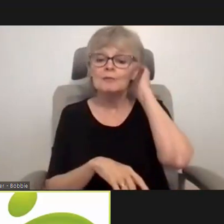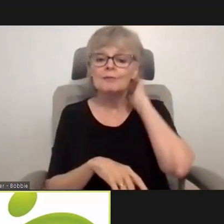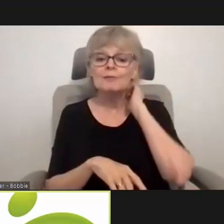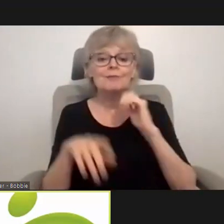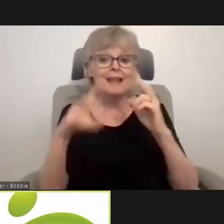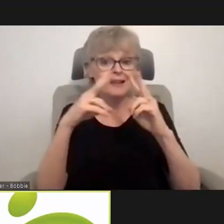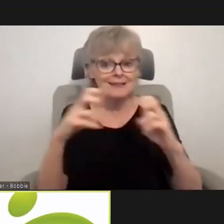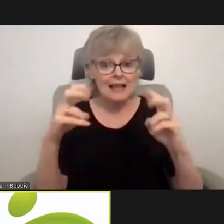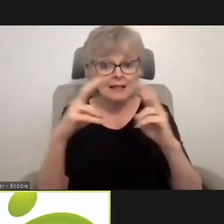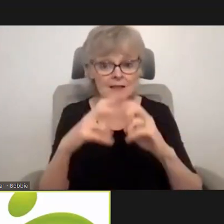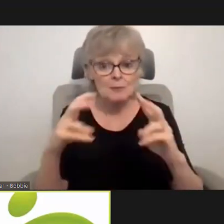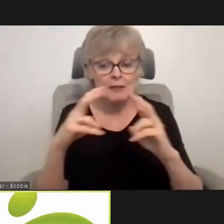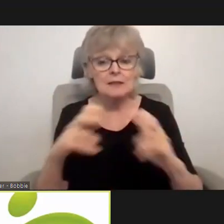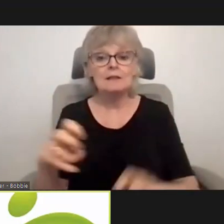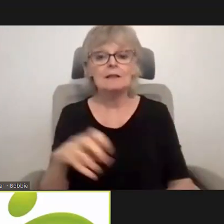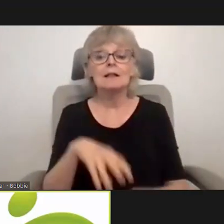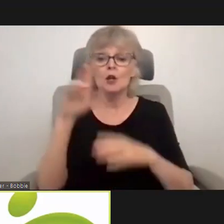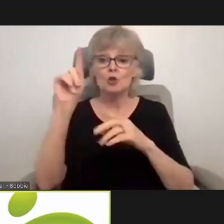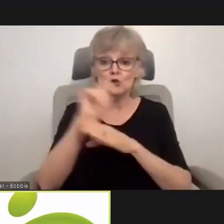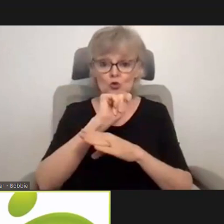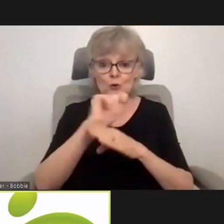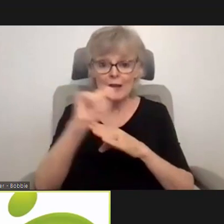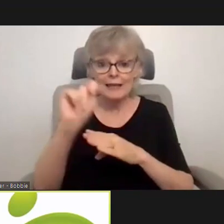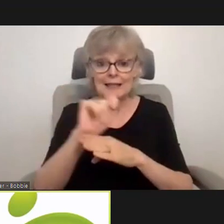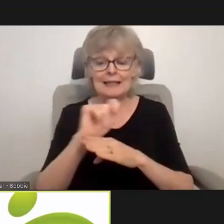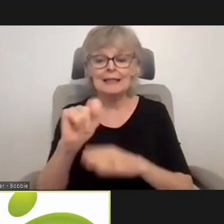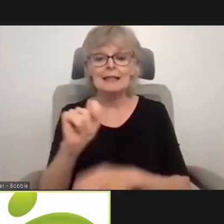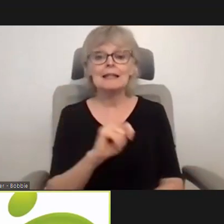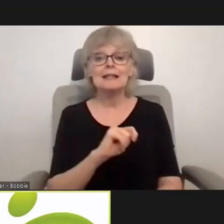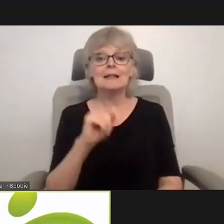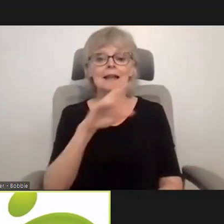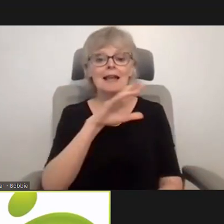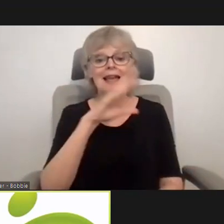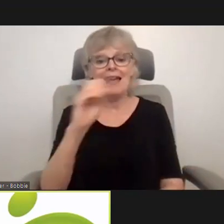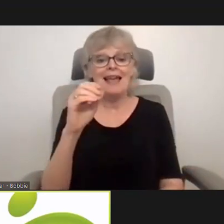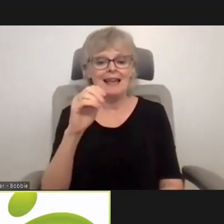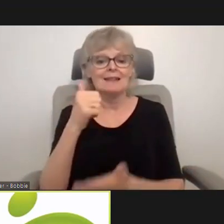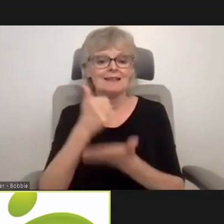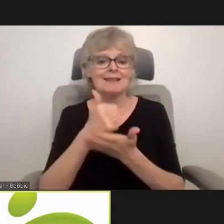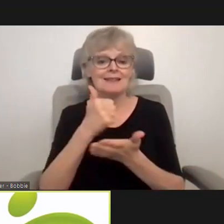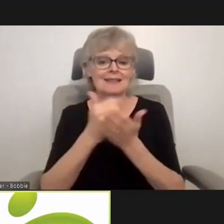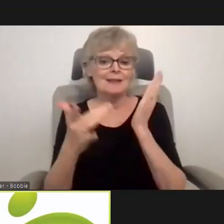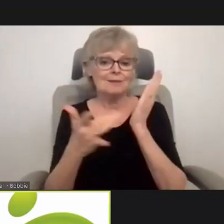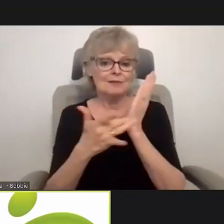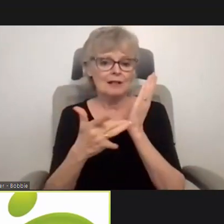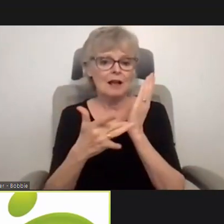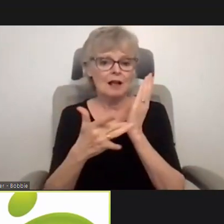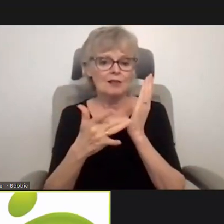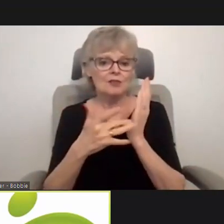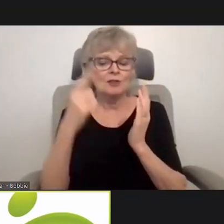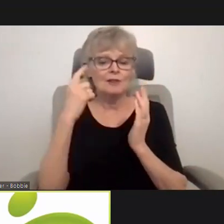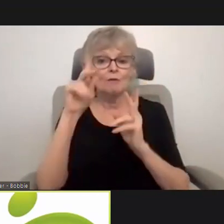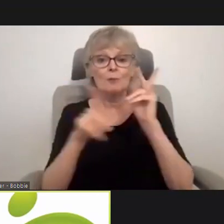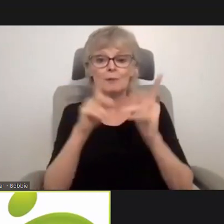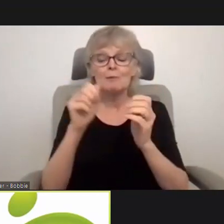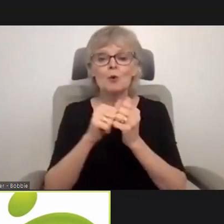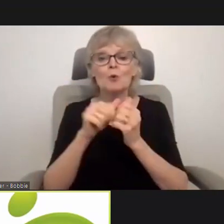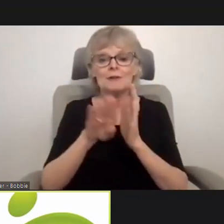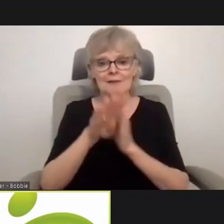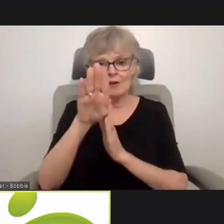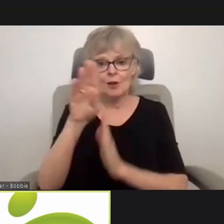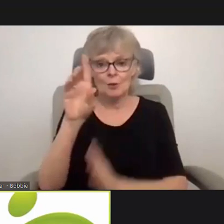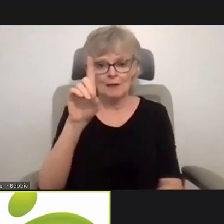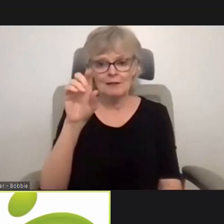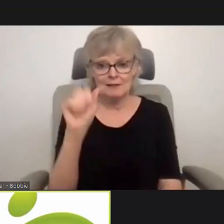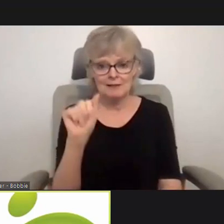assessments, training, and assistive technology for people with developmental disabilities